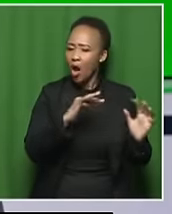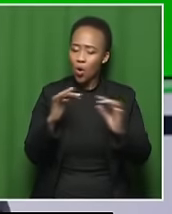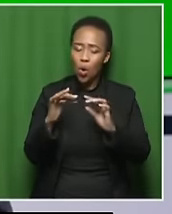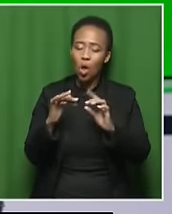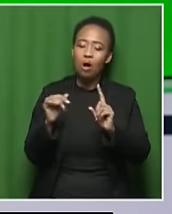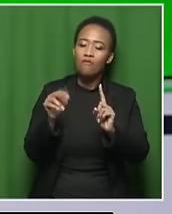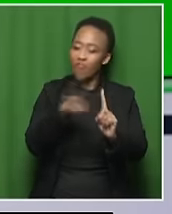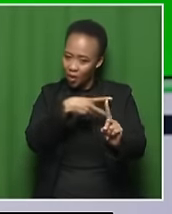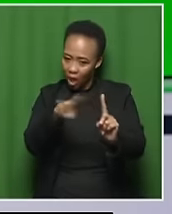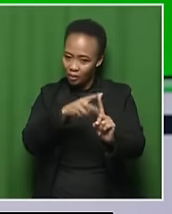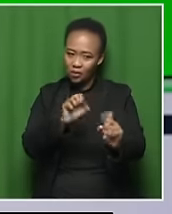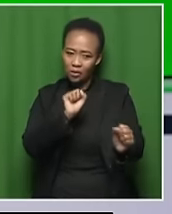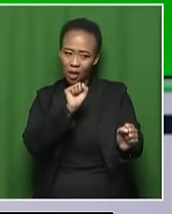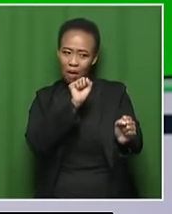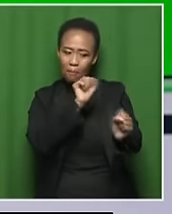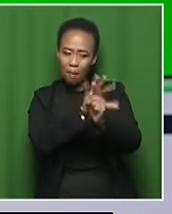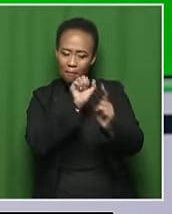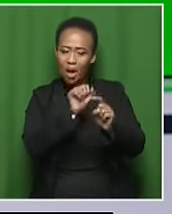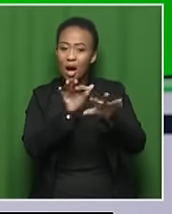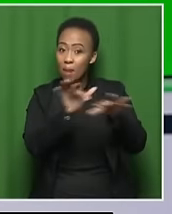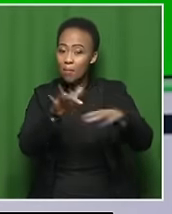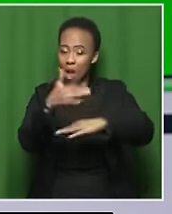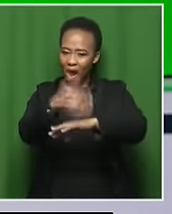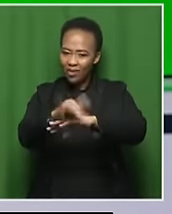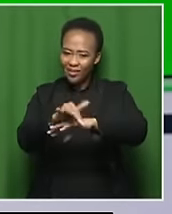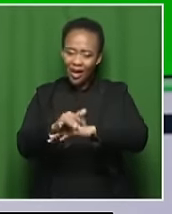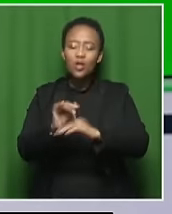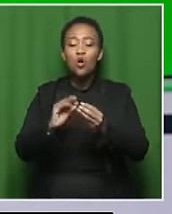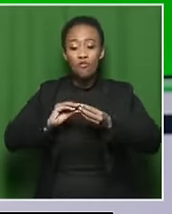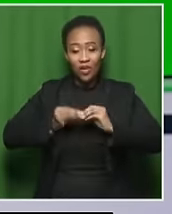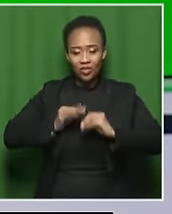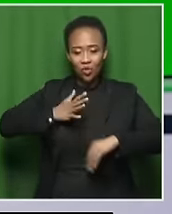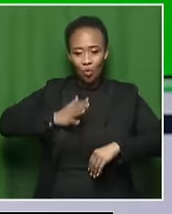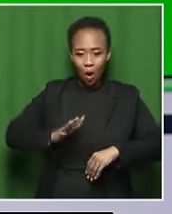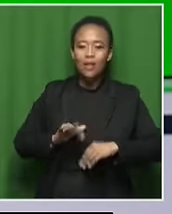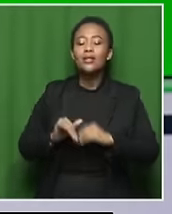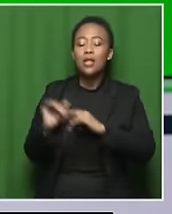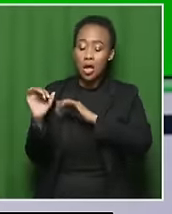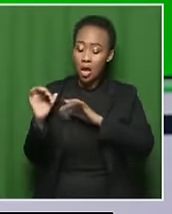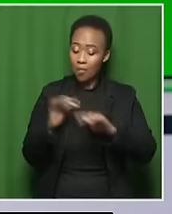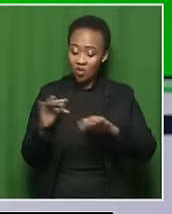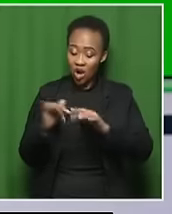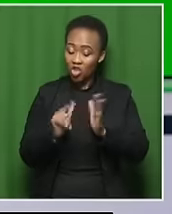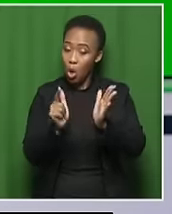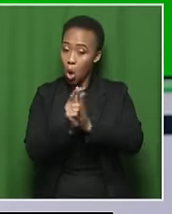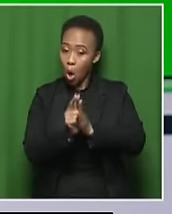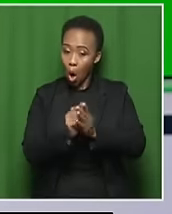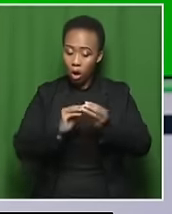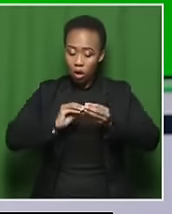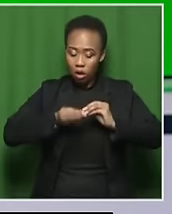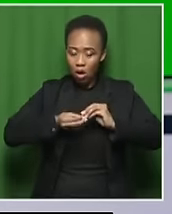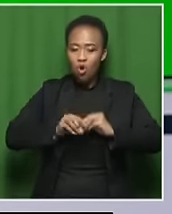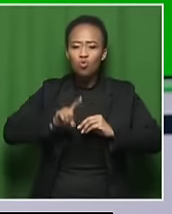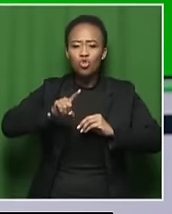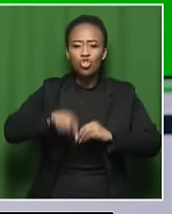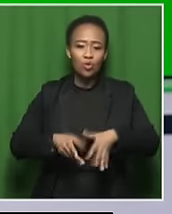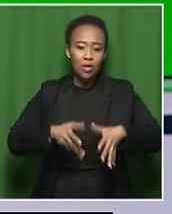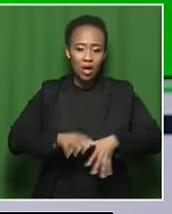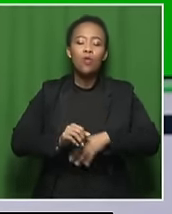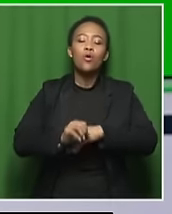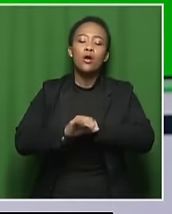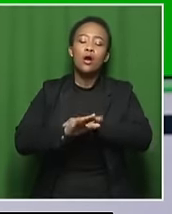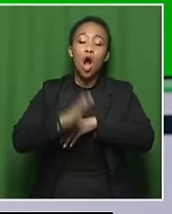Africa, while at the same time ensuring that we can enforce our immigration laws of this country and be a sovereign country in that particular